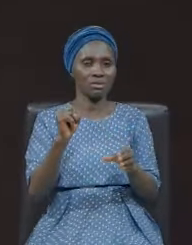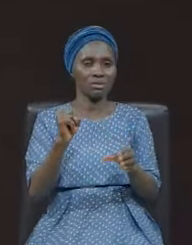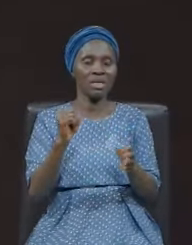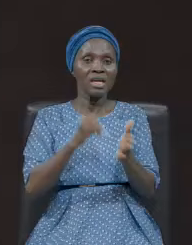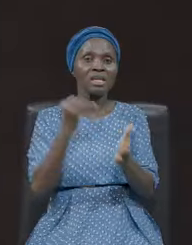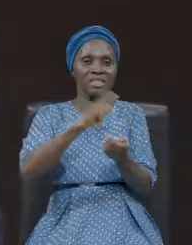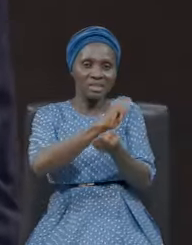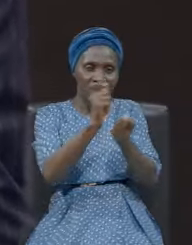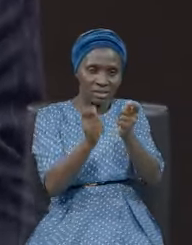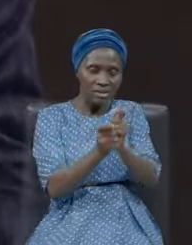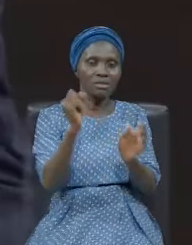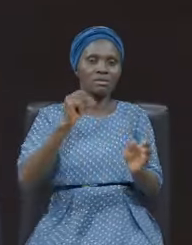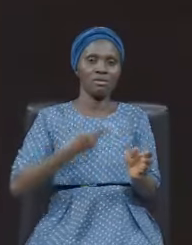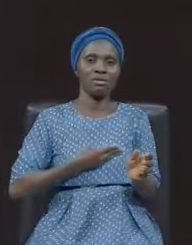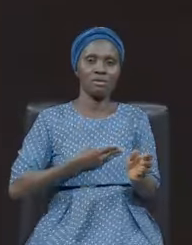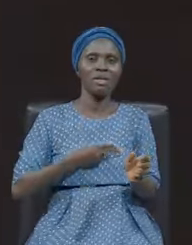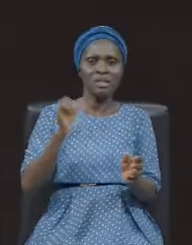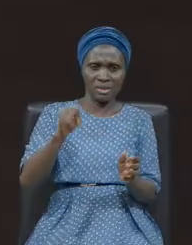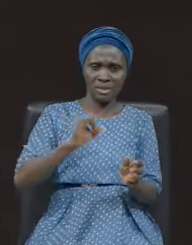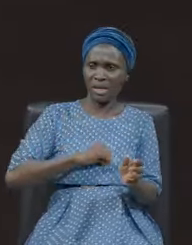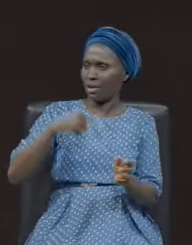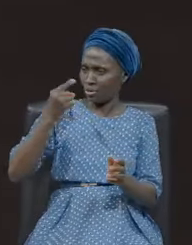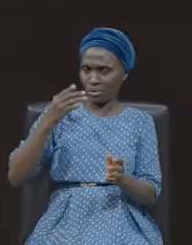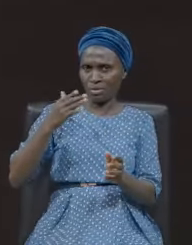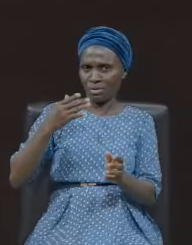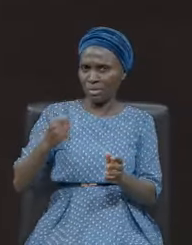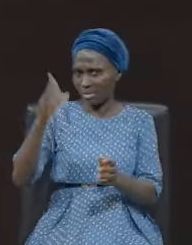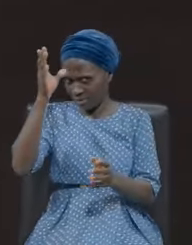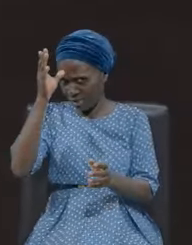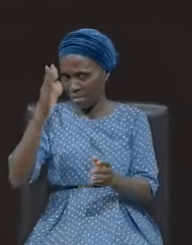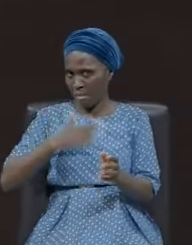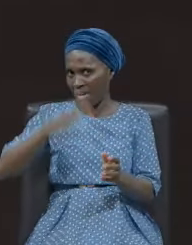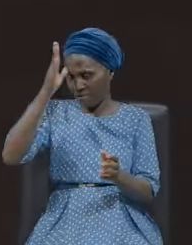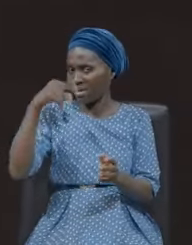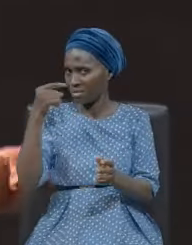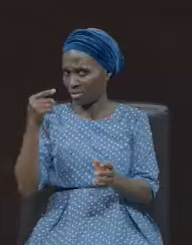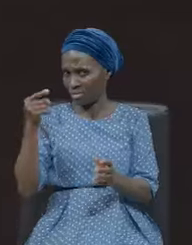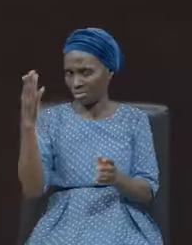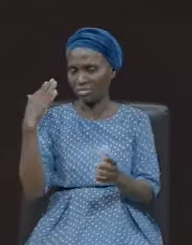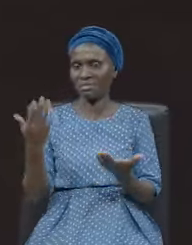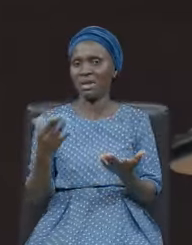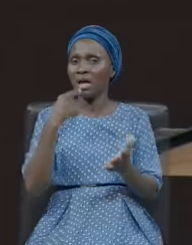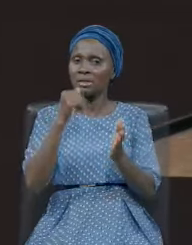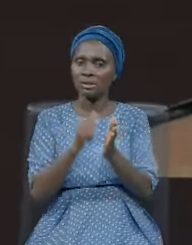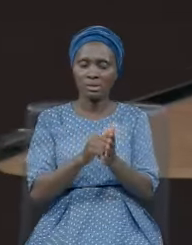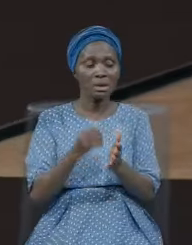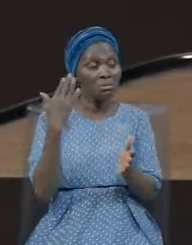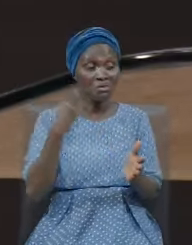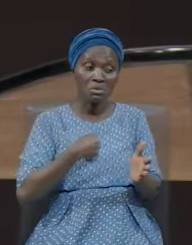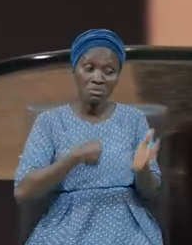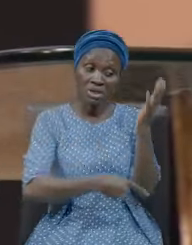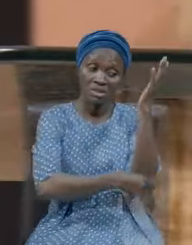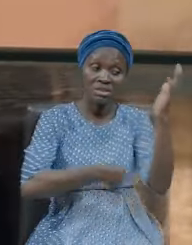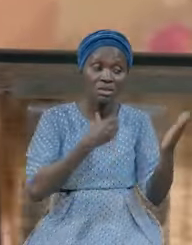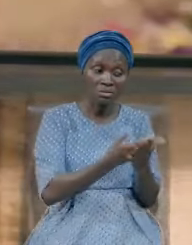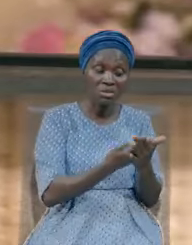I had to tell Daddy too. He used to take money from your, you know, dress. I used to,